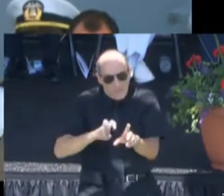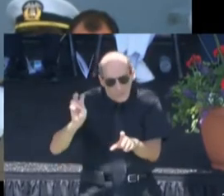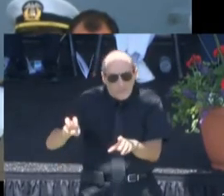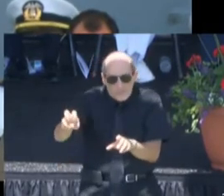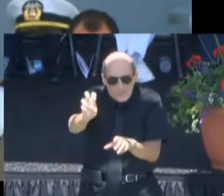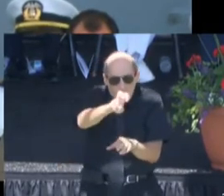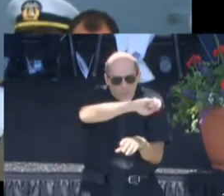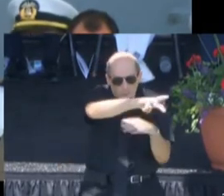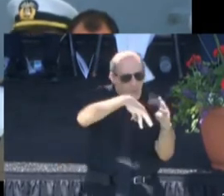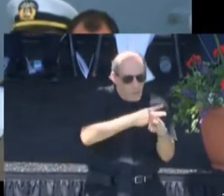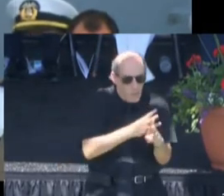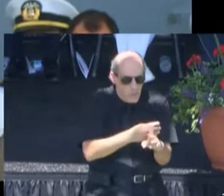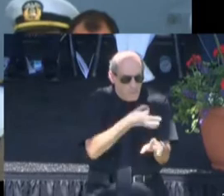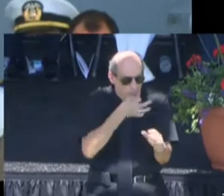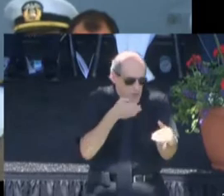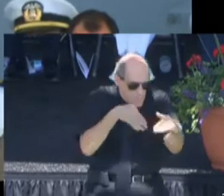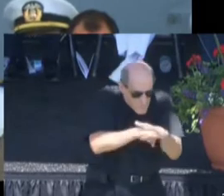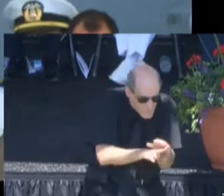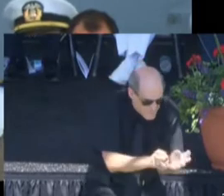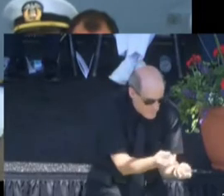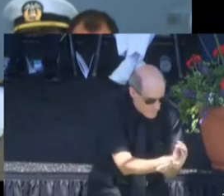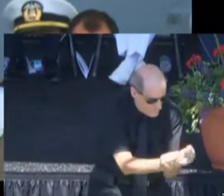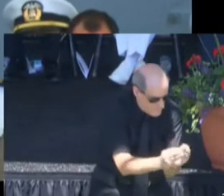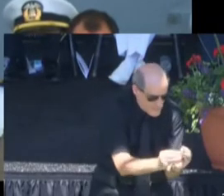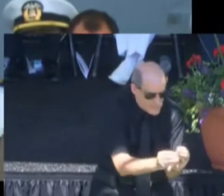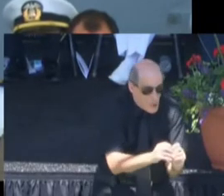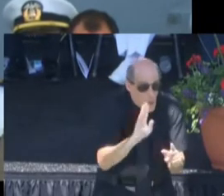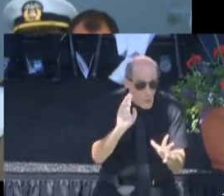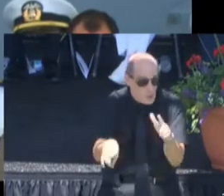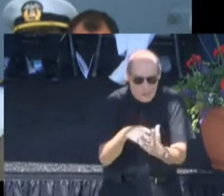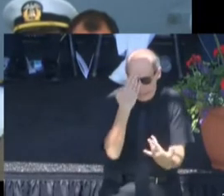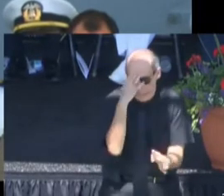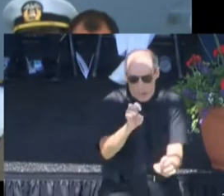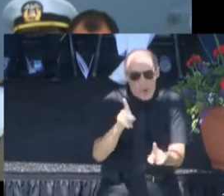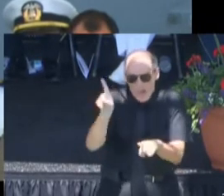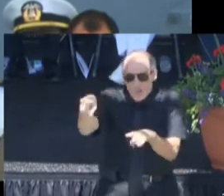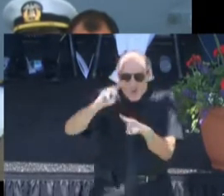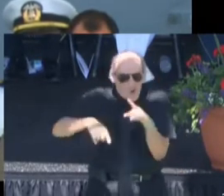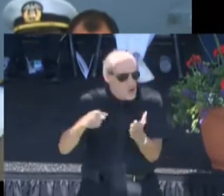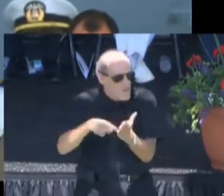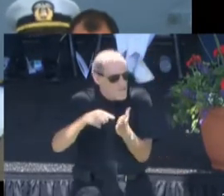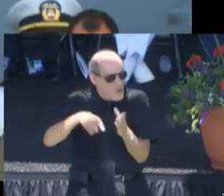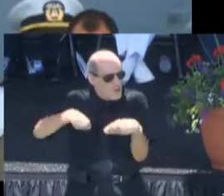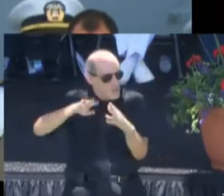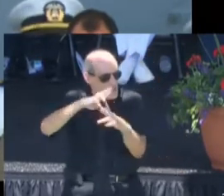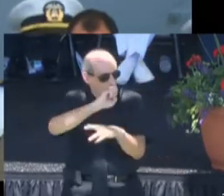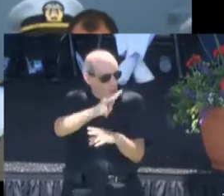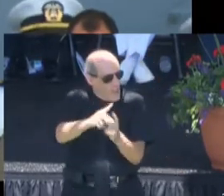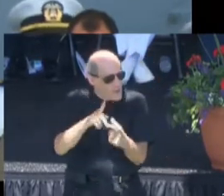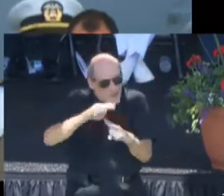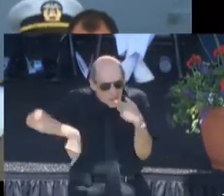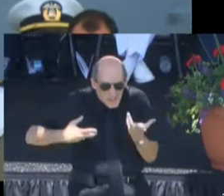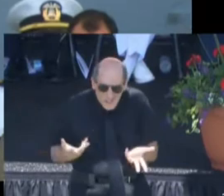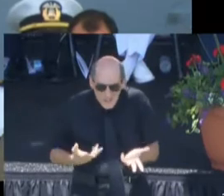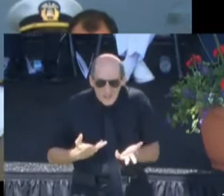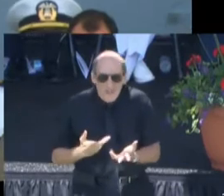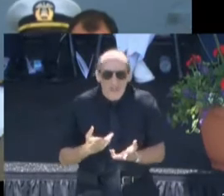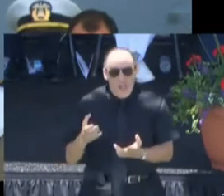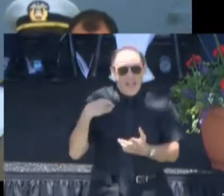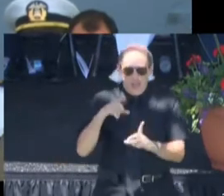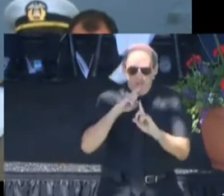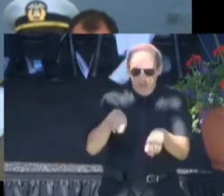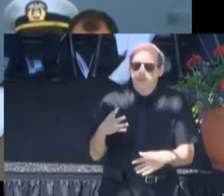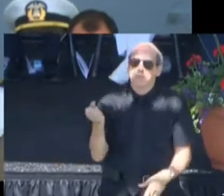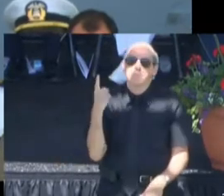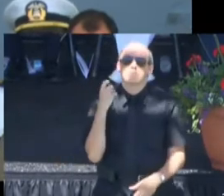all over the world to get in to do these jobs. And you never know when he's going to show up. So the captain could not afford to give up that rack. Captain Tracy's response